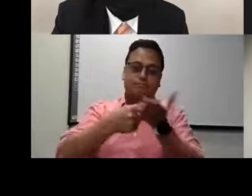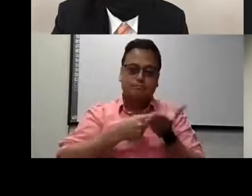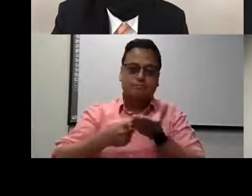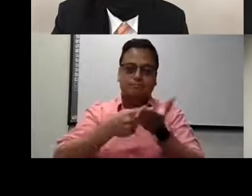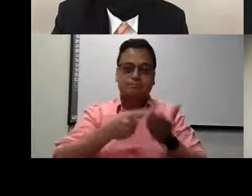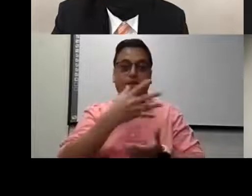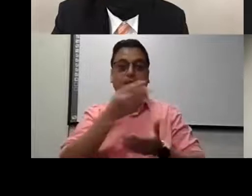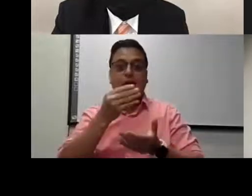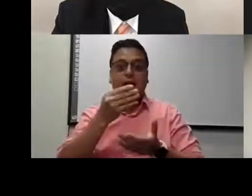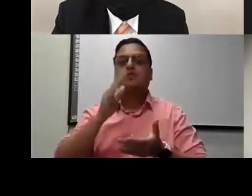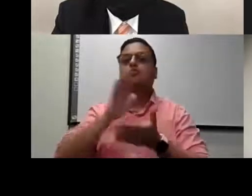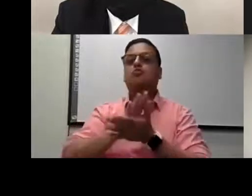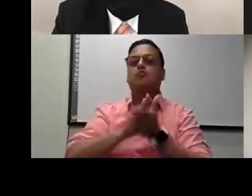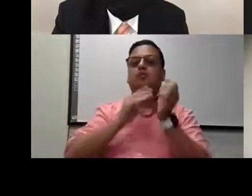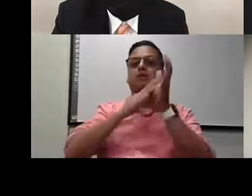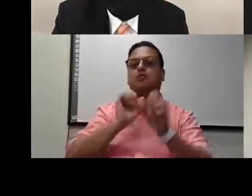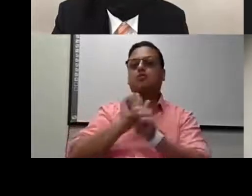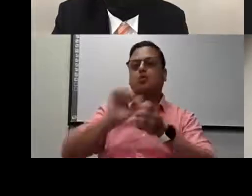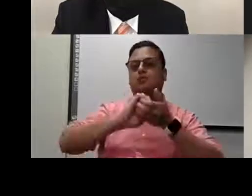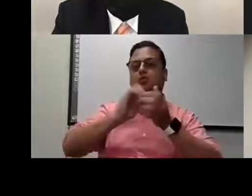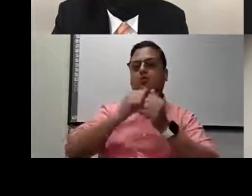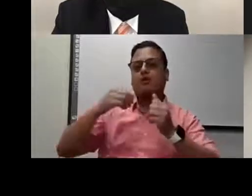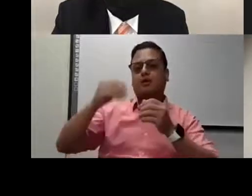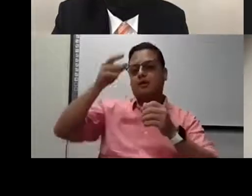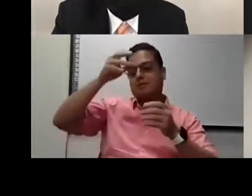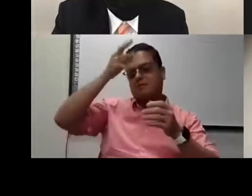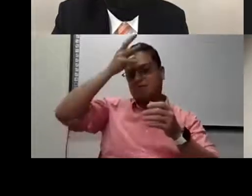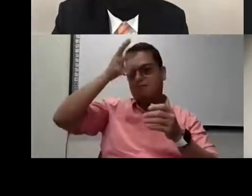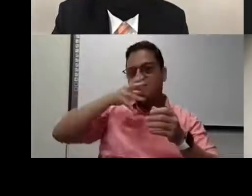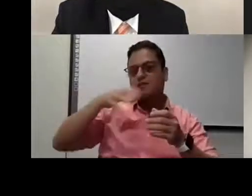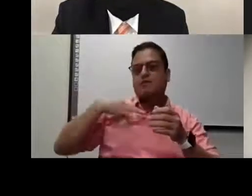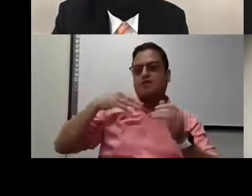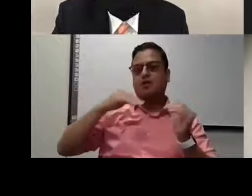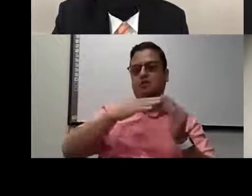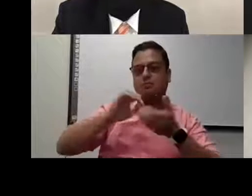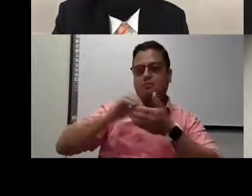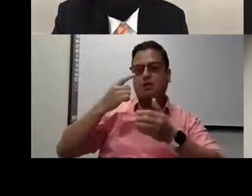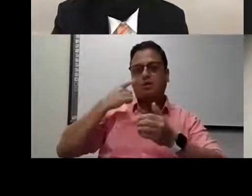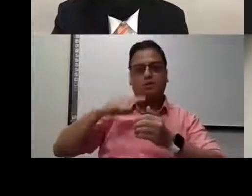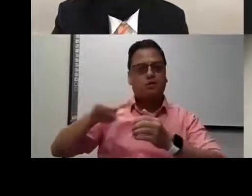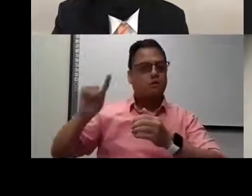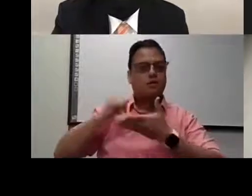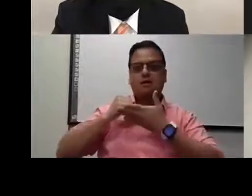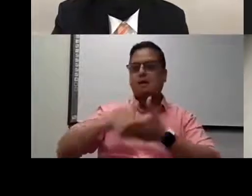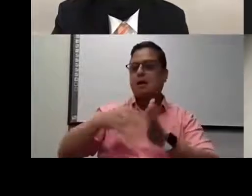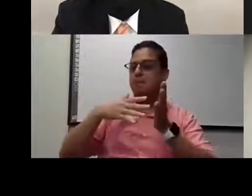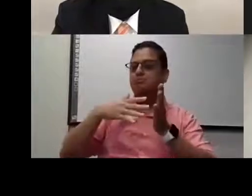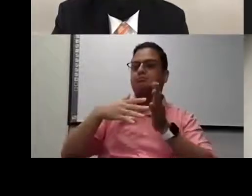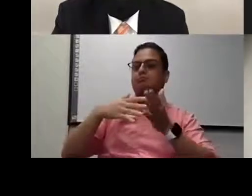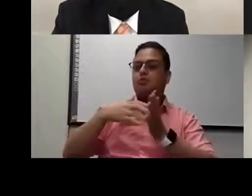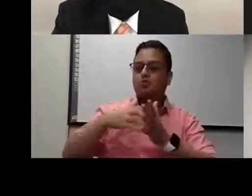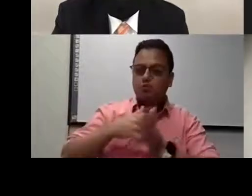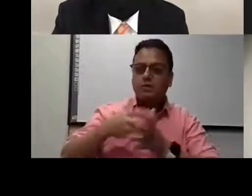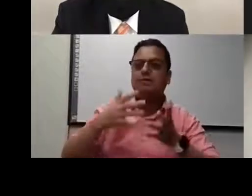school leaders team with parents, volunteers, and community partners to meet the needs of our most vulnerable students and families